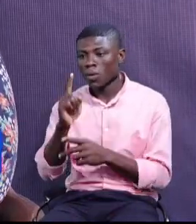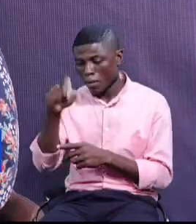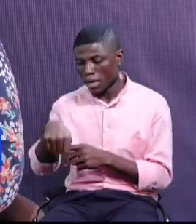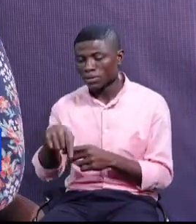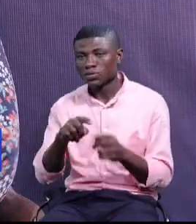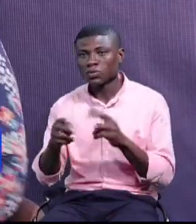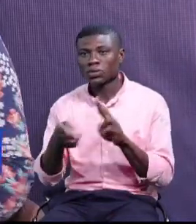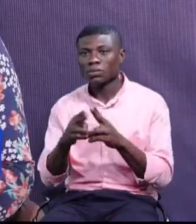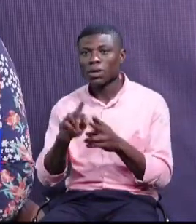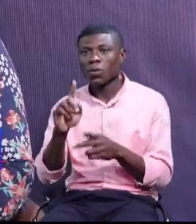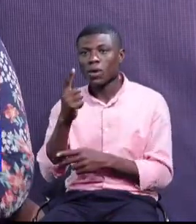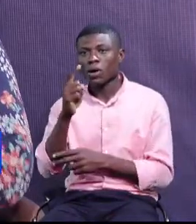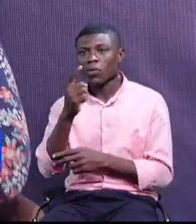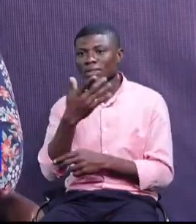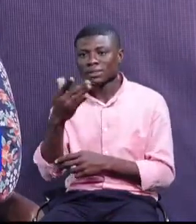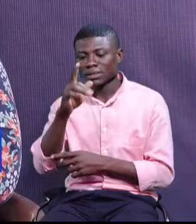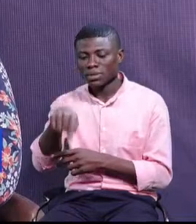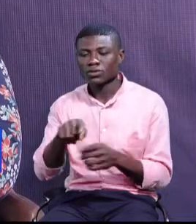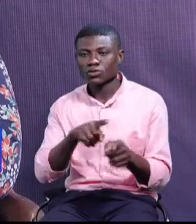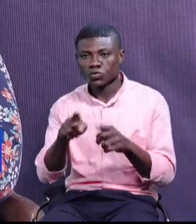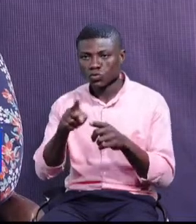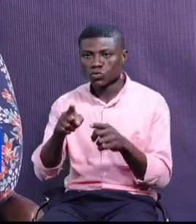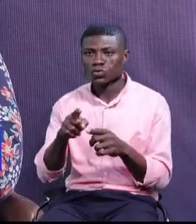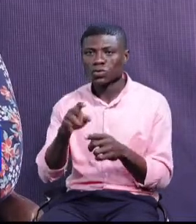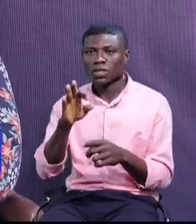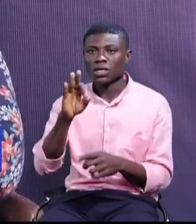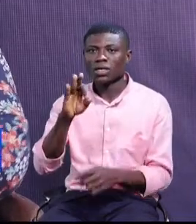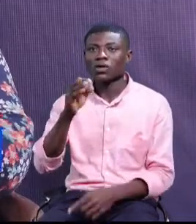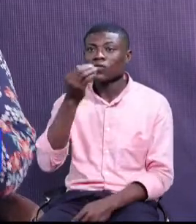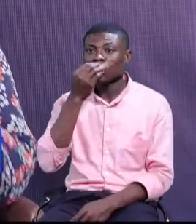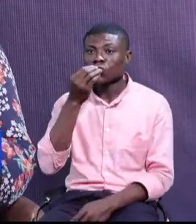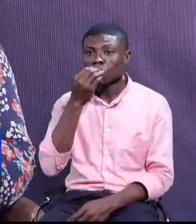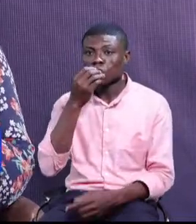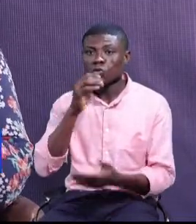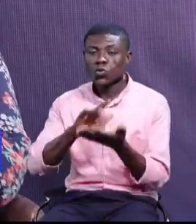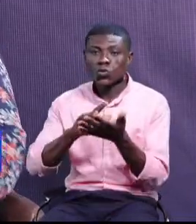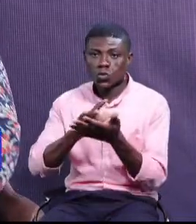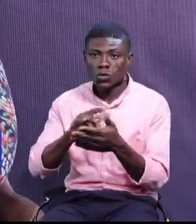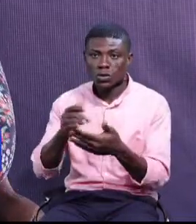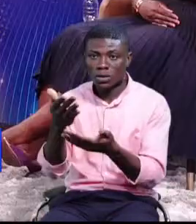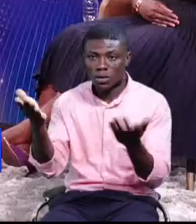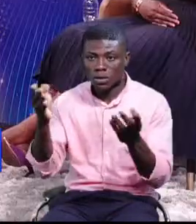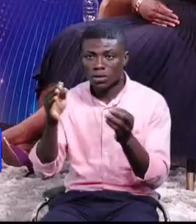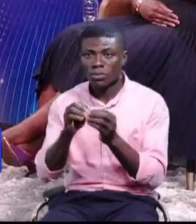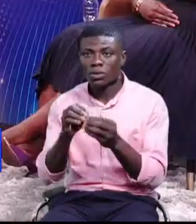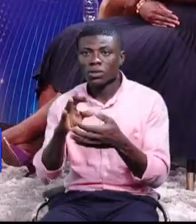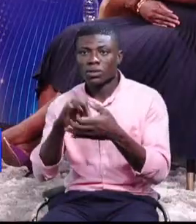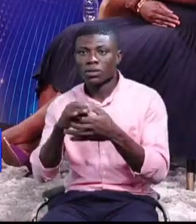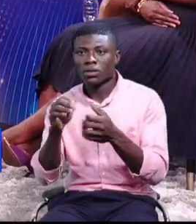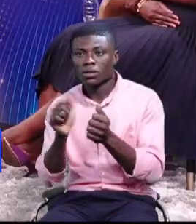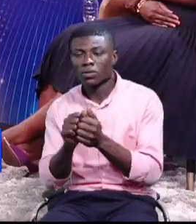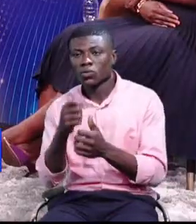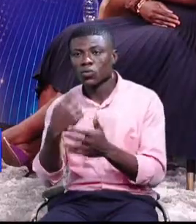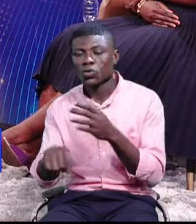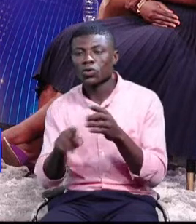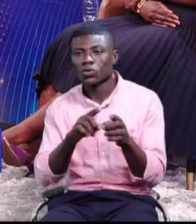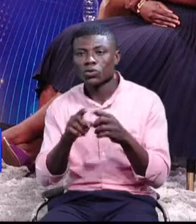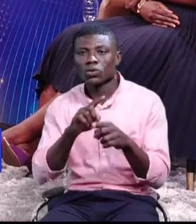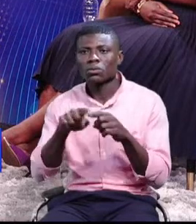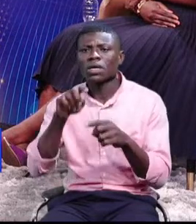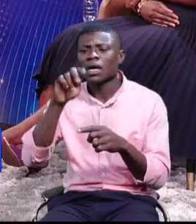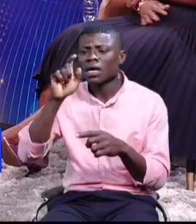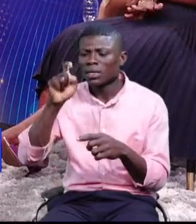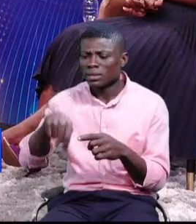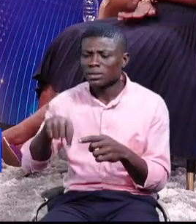to do in the hospitality industry, because you are offering a lot of services that are linked to what they do. So they